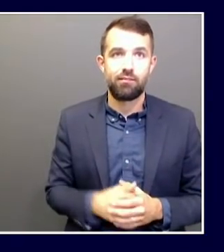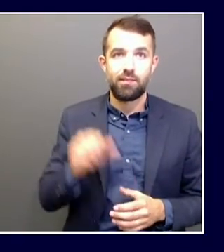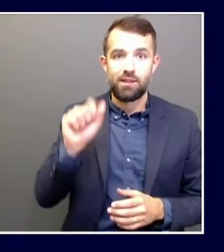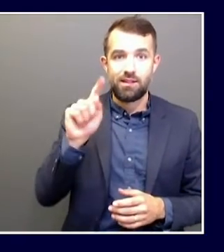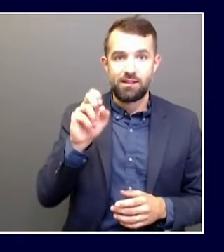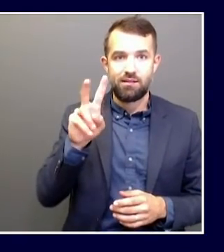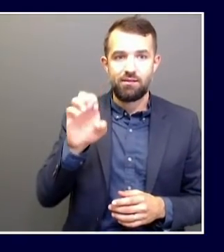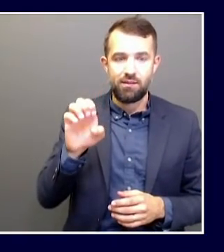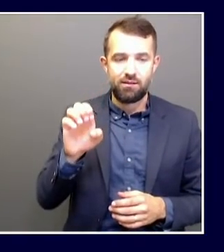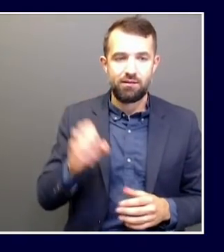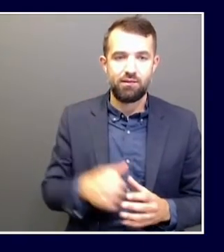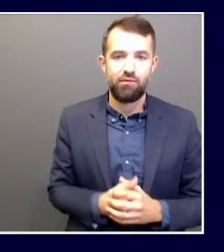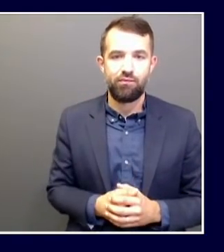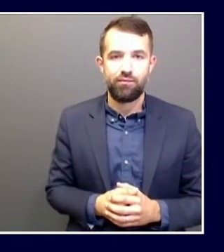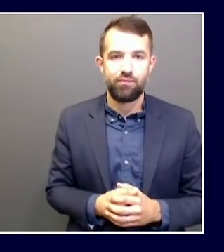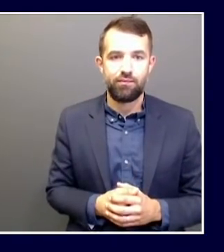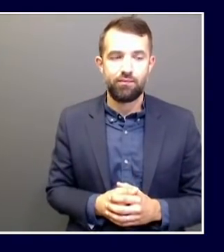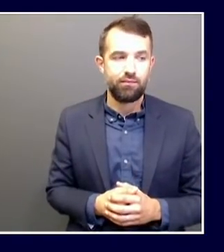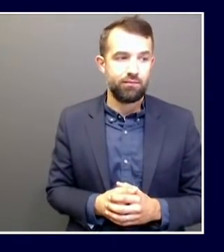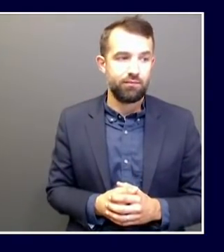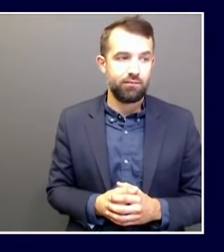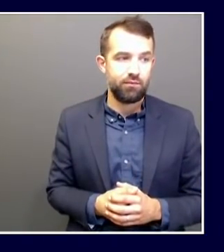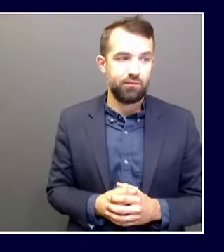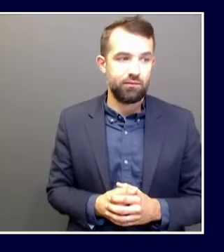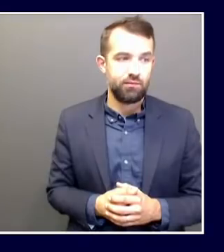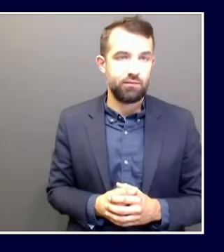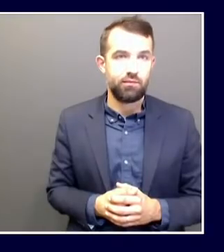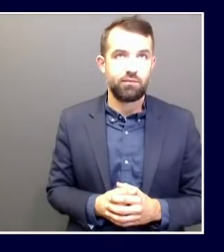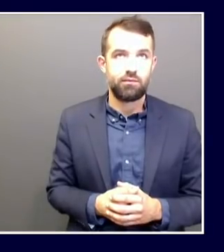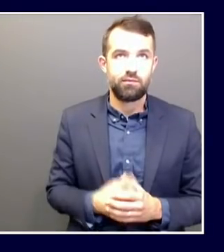Shah. Something you said earlier about